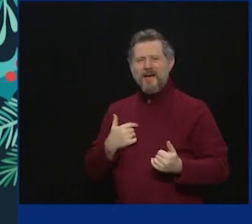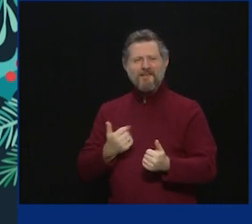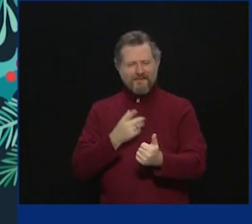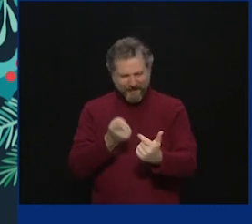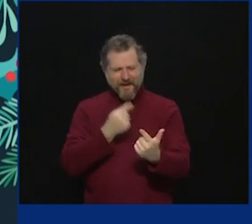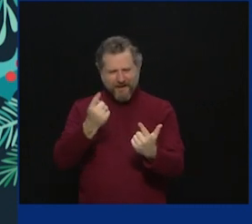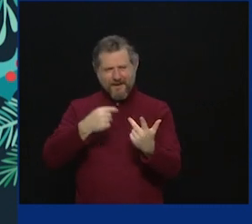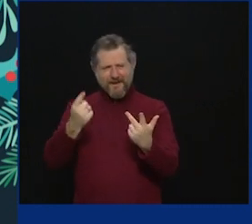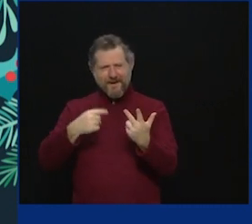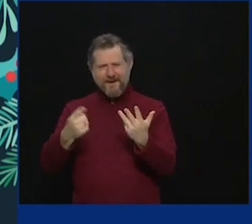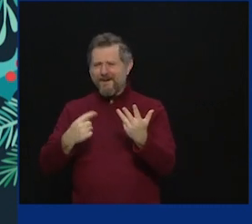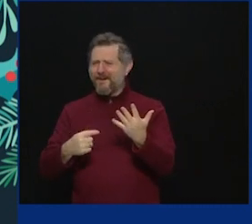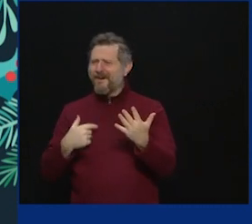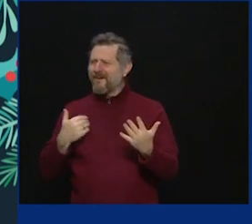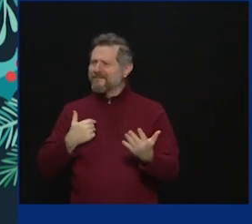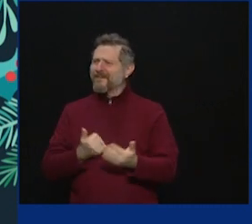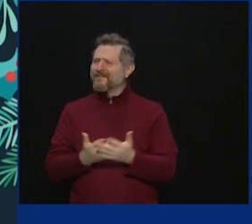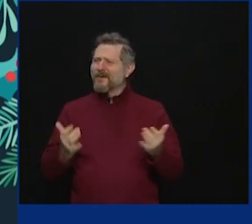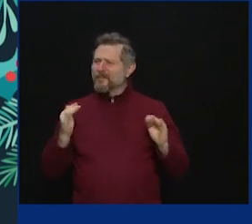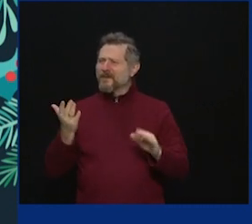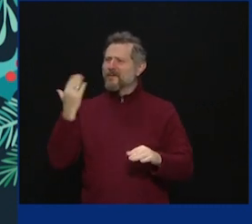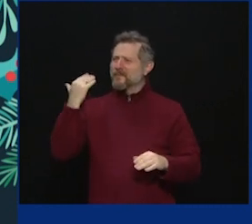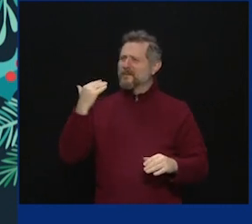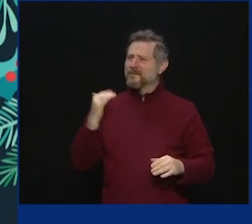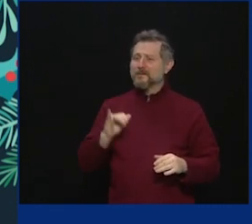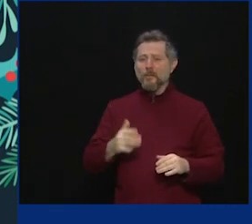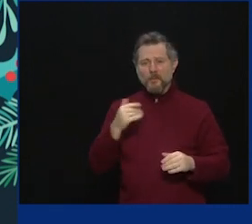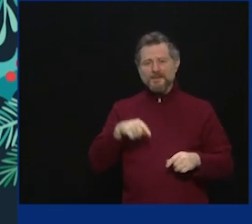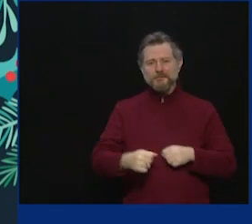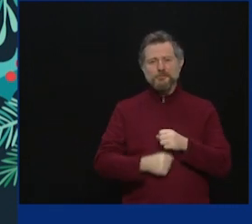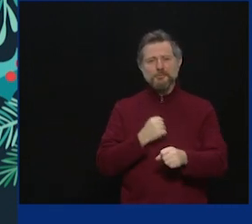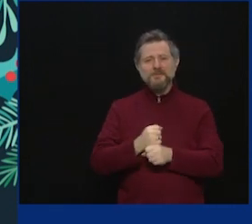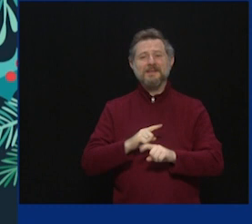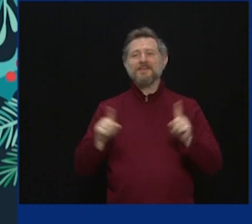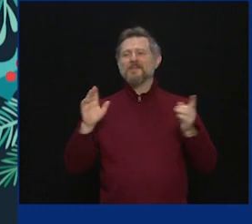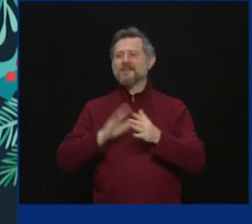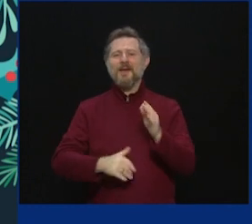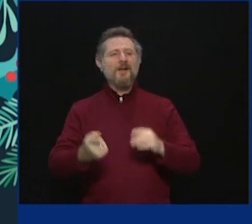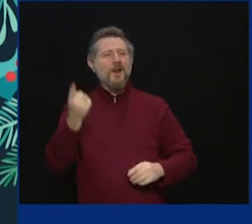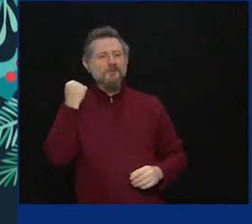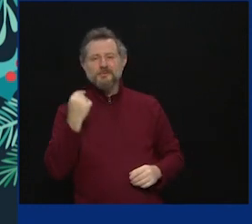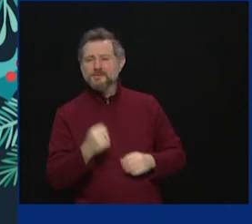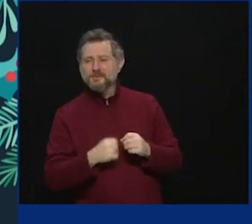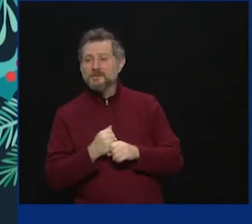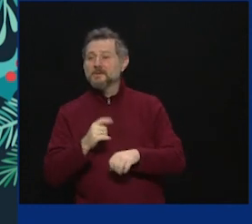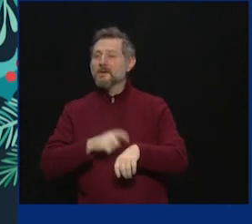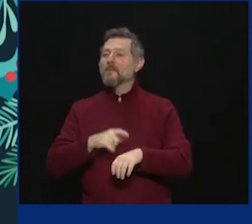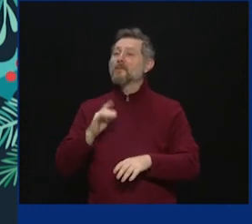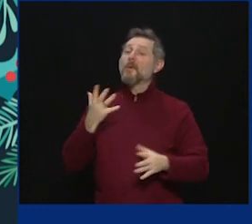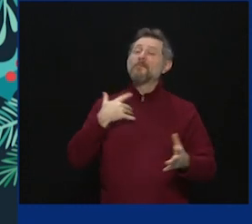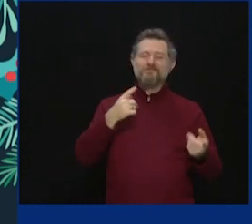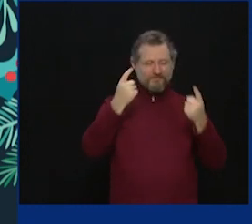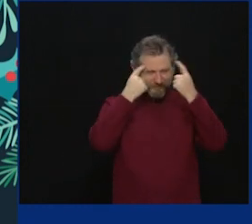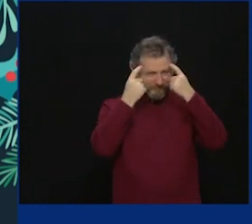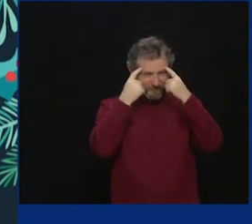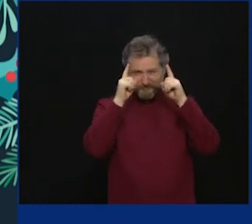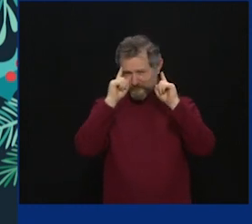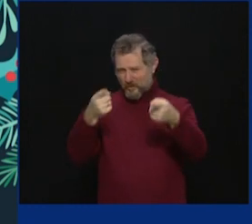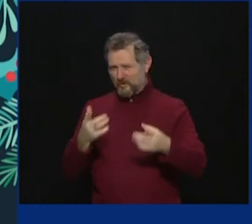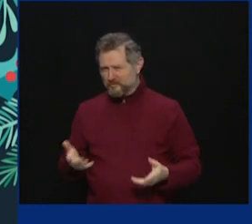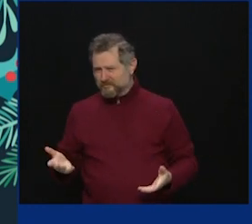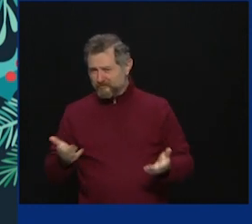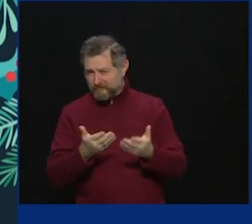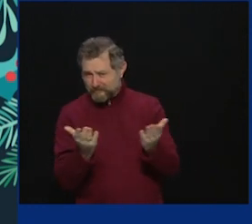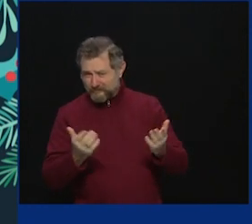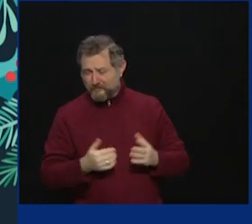tools in our arsenal, and that's why this should be a very different holiday. But let's be smart. We are still dealing with the pandemic. So if